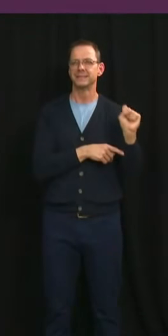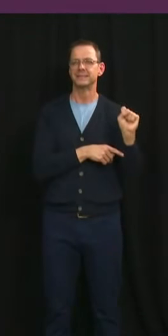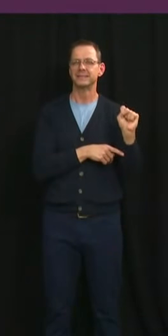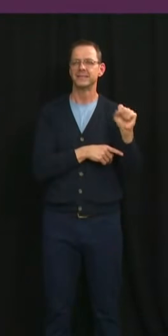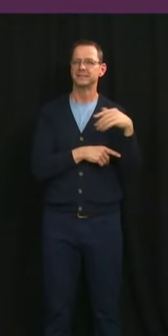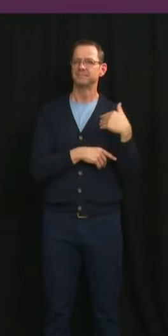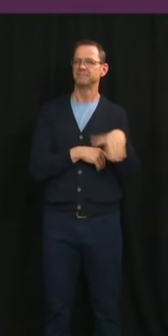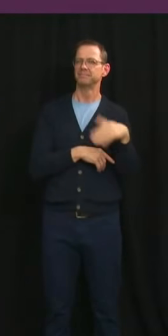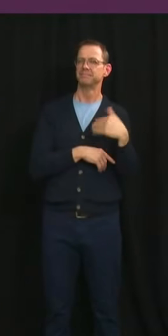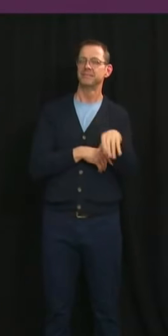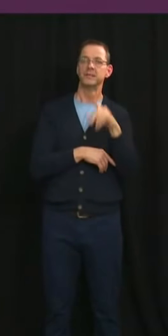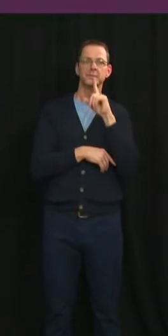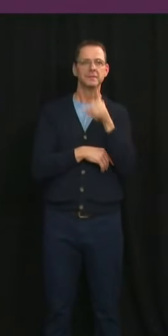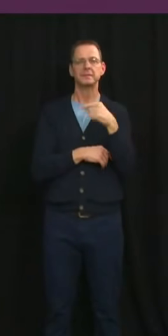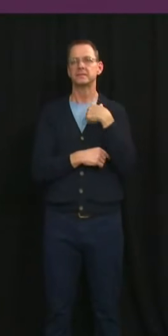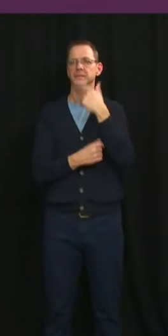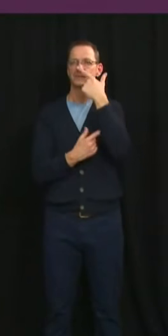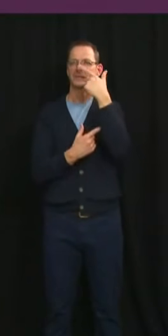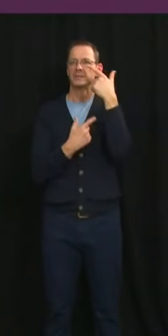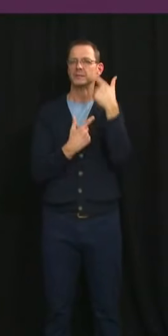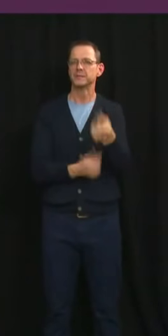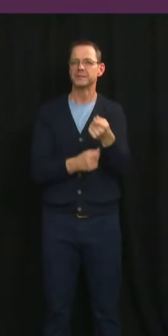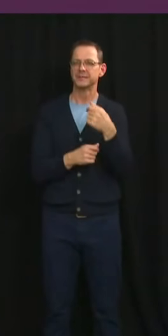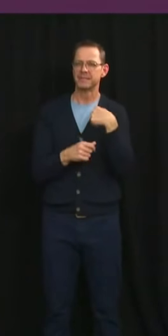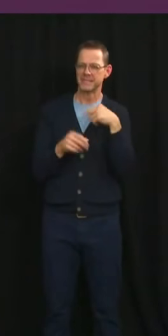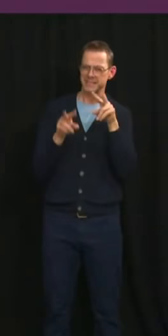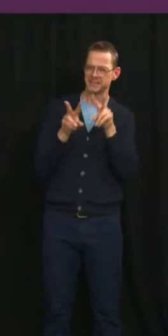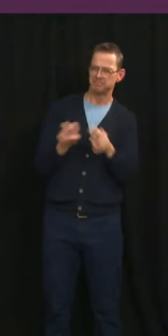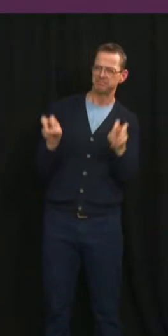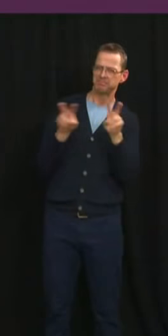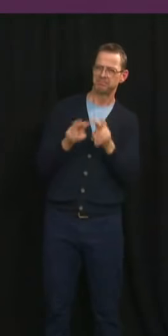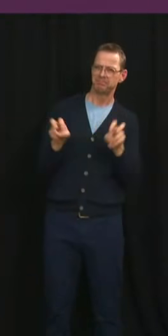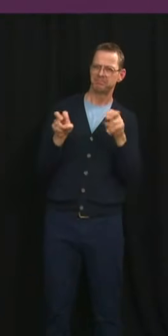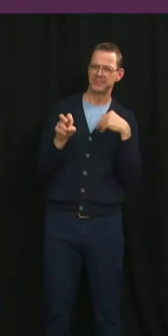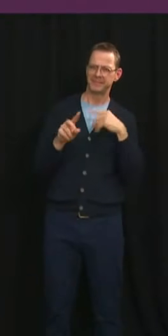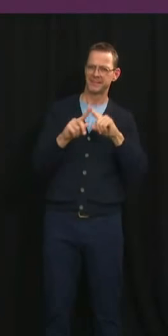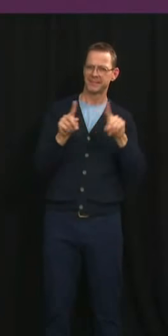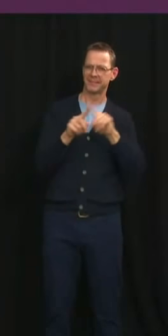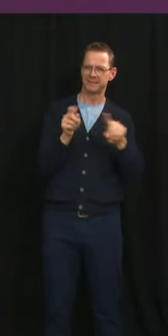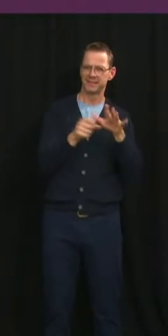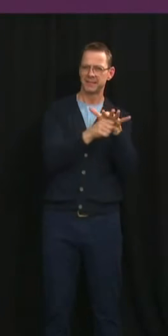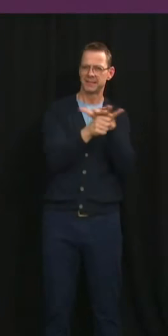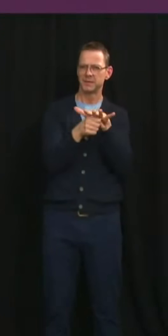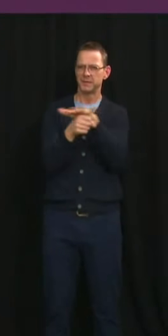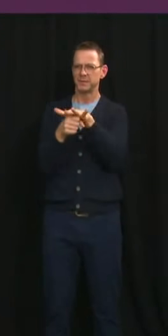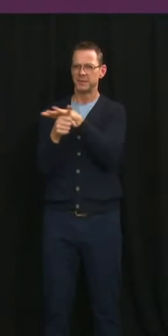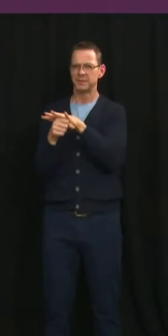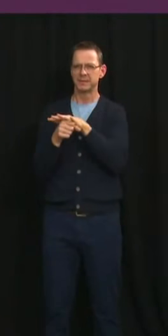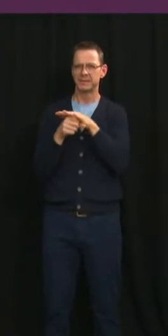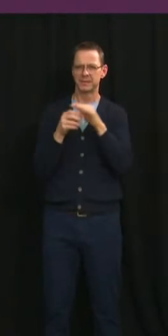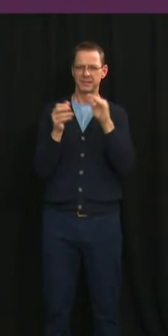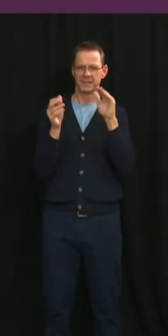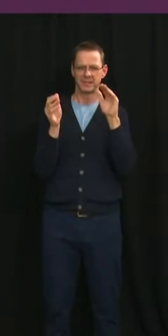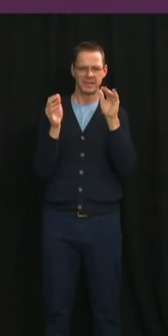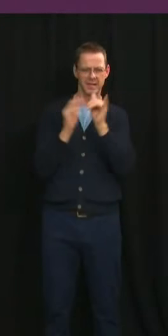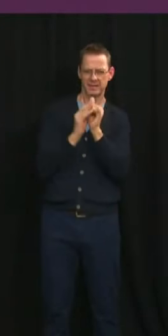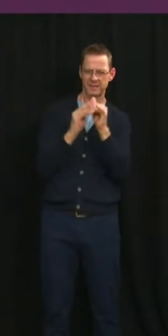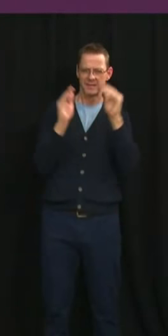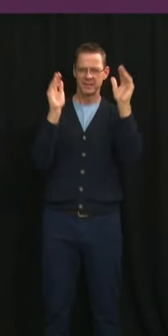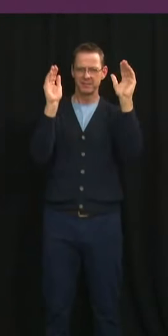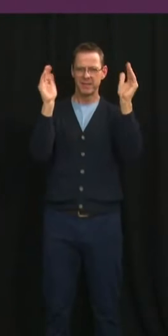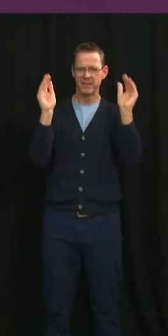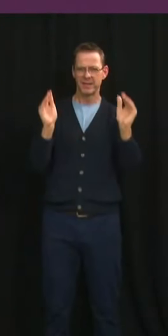comparators to see how COVID is performing and how governments are responding in different contexts.